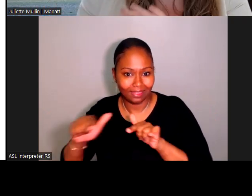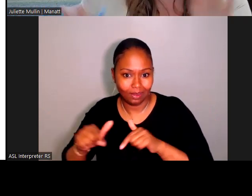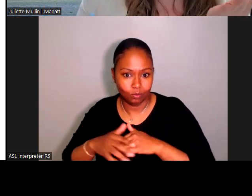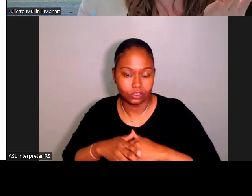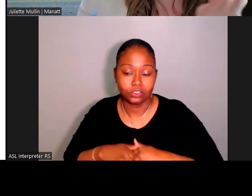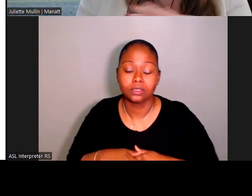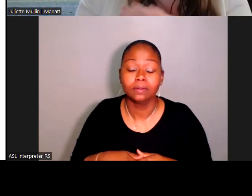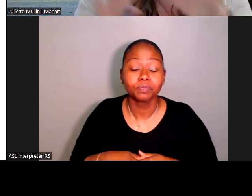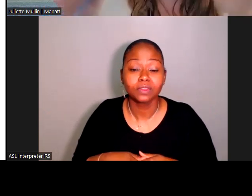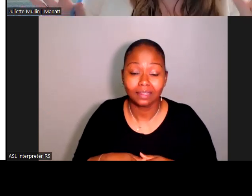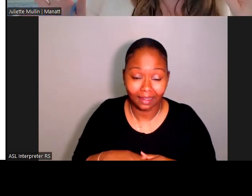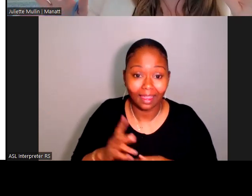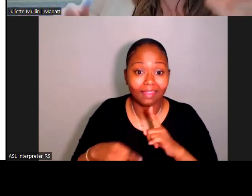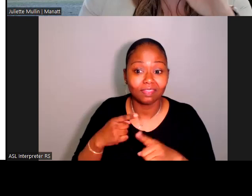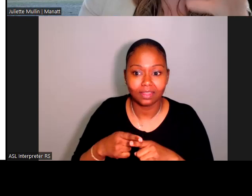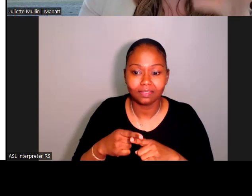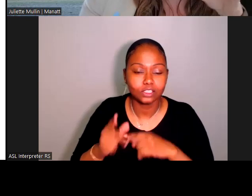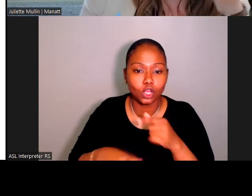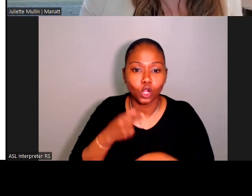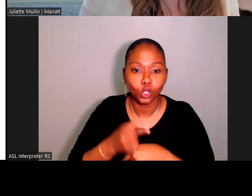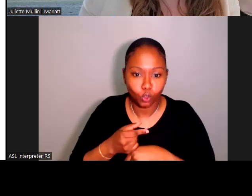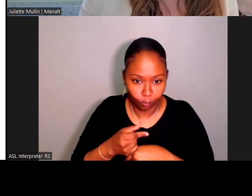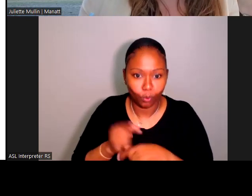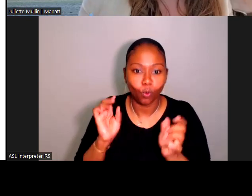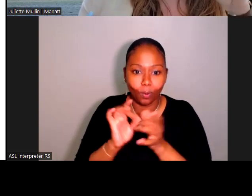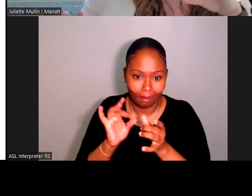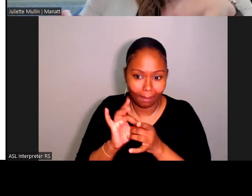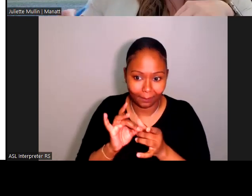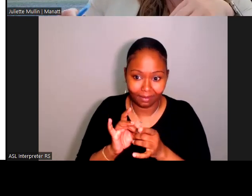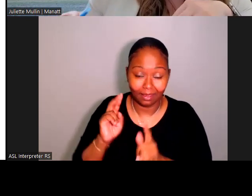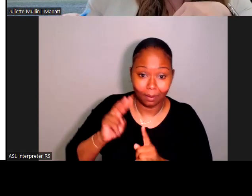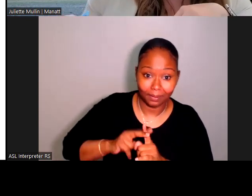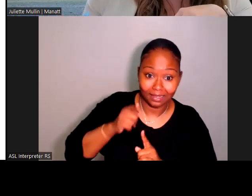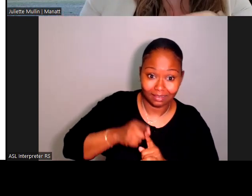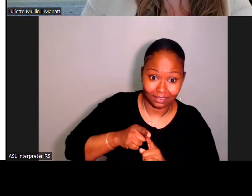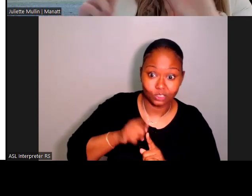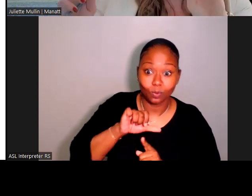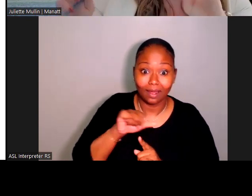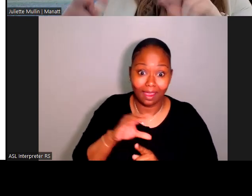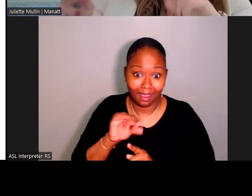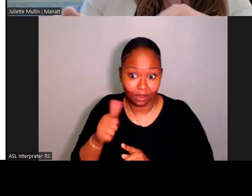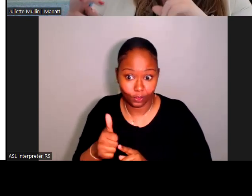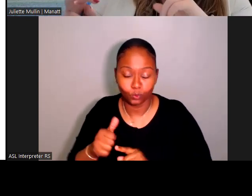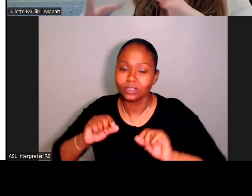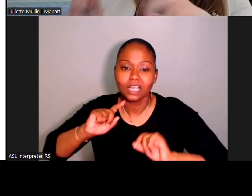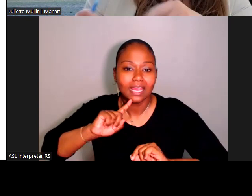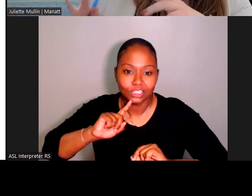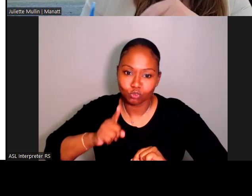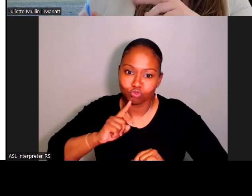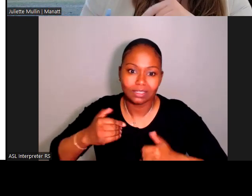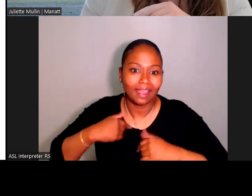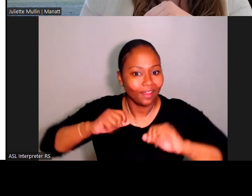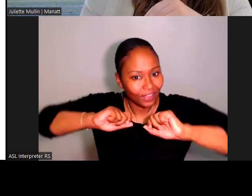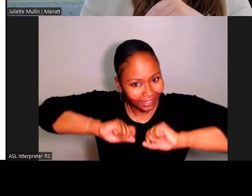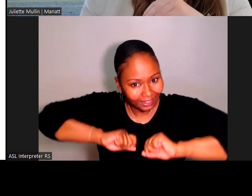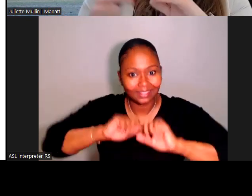just a global comment. I think that applies to this one and other ones. It's to be much more clear about what we mean by during a standard during a